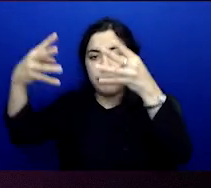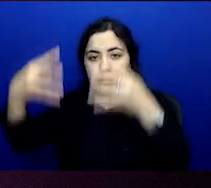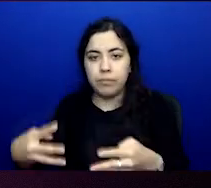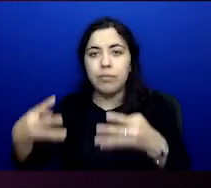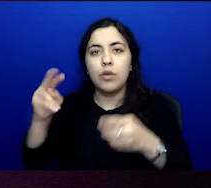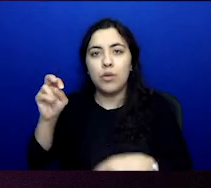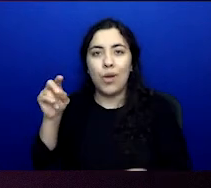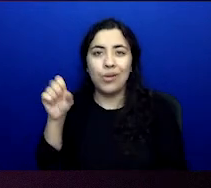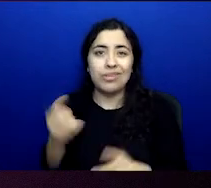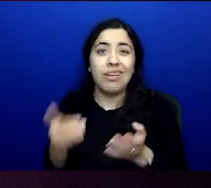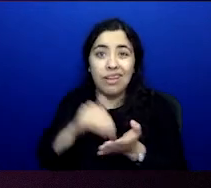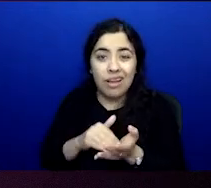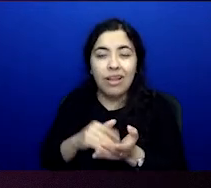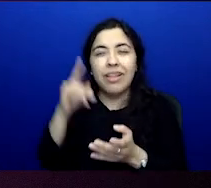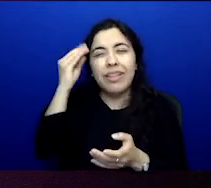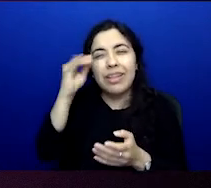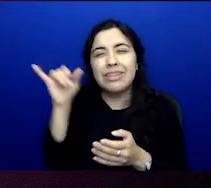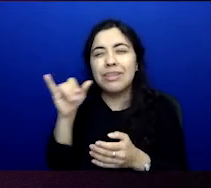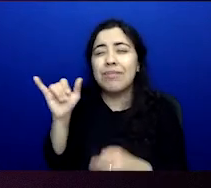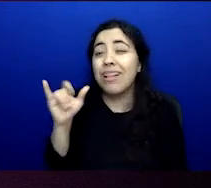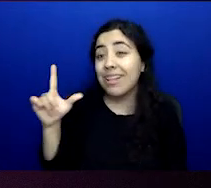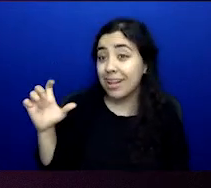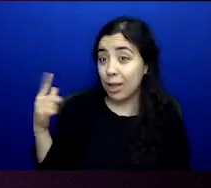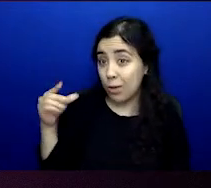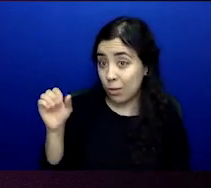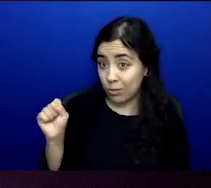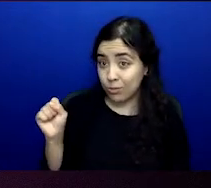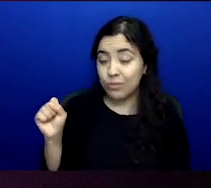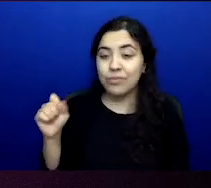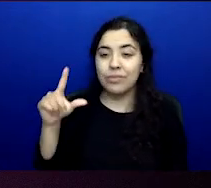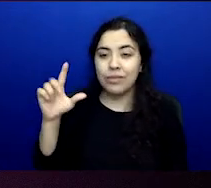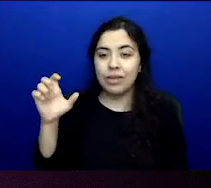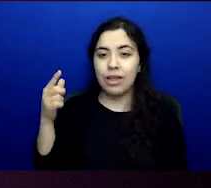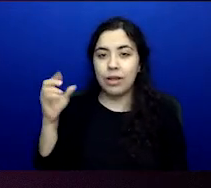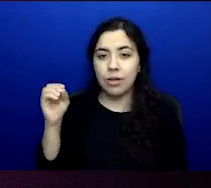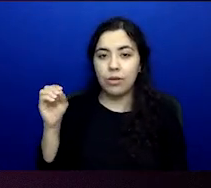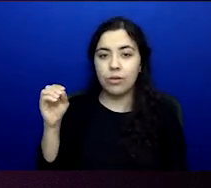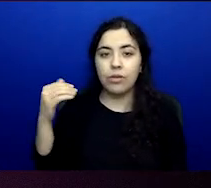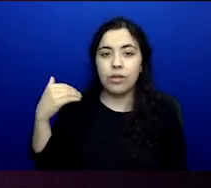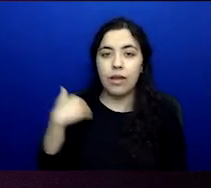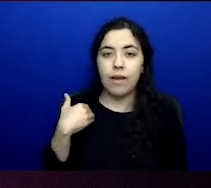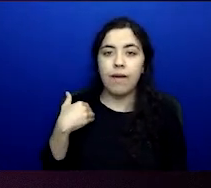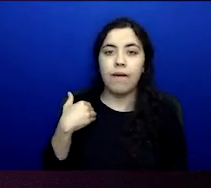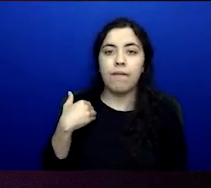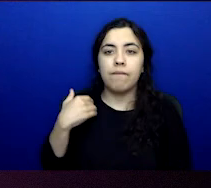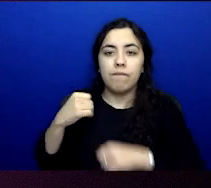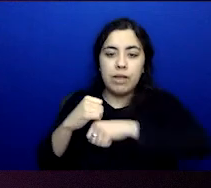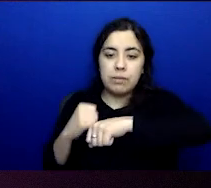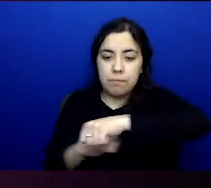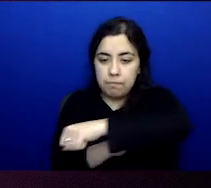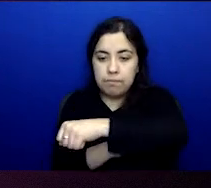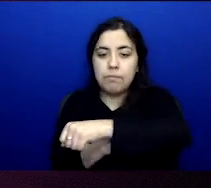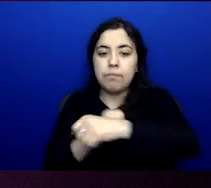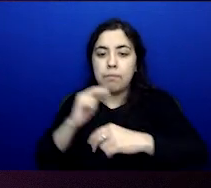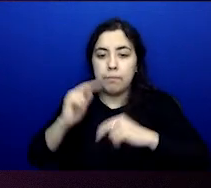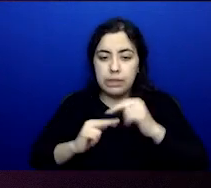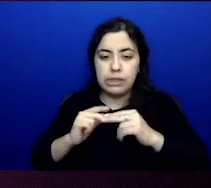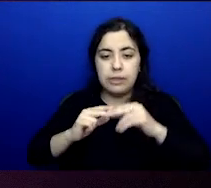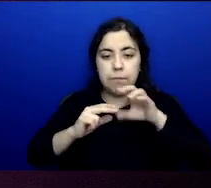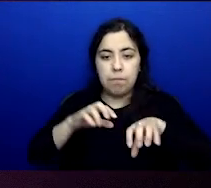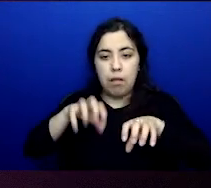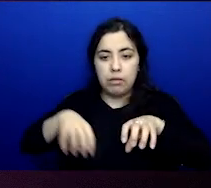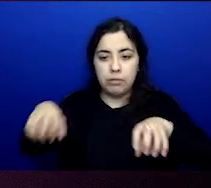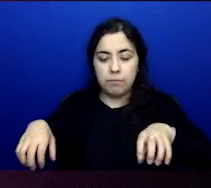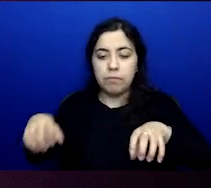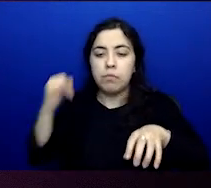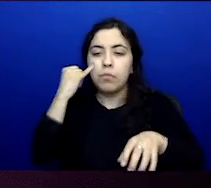nodes again. So you can think of it as Lego. So with Lego, you have all these fundamental building blocks. But let's say you have assembled a